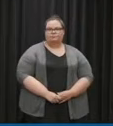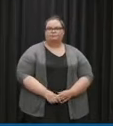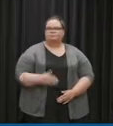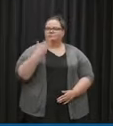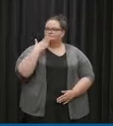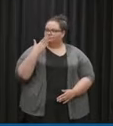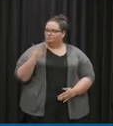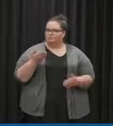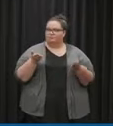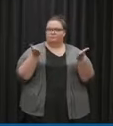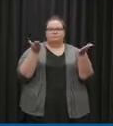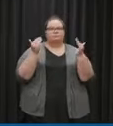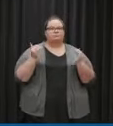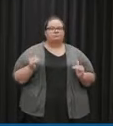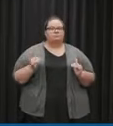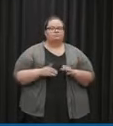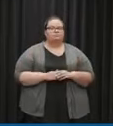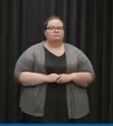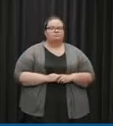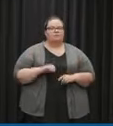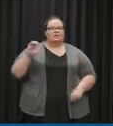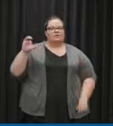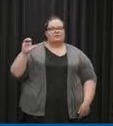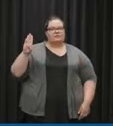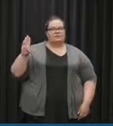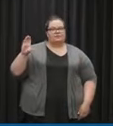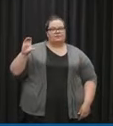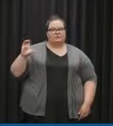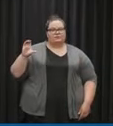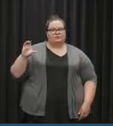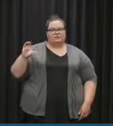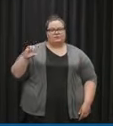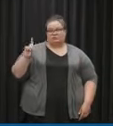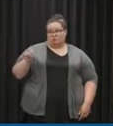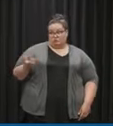Thank you, Bill. Thank you, George. Alexander Silverman, CBC.